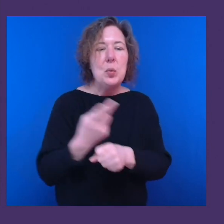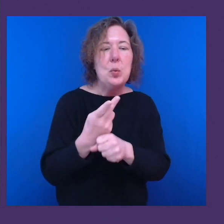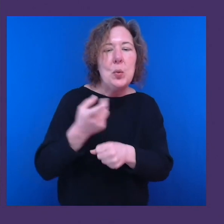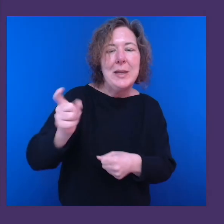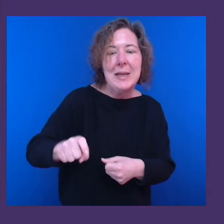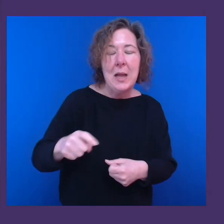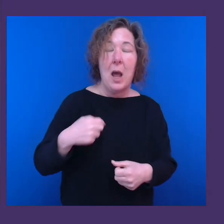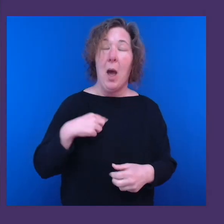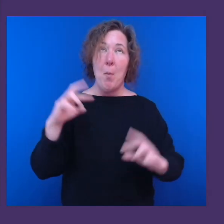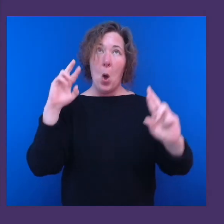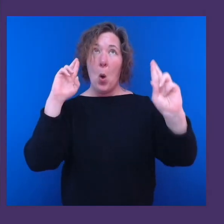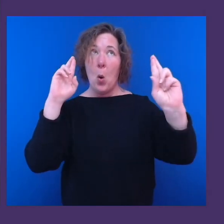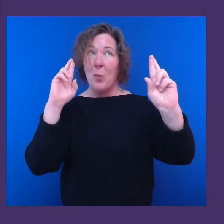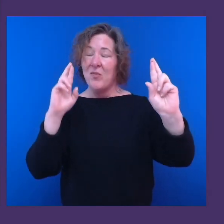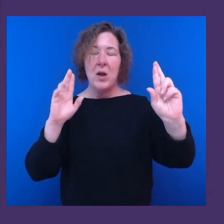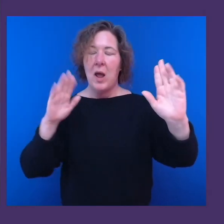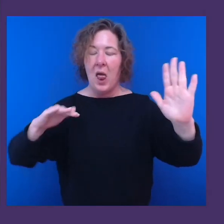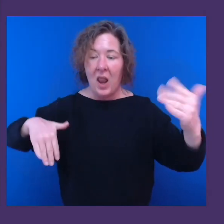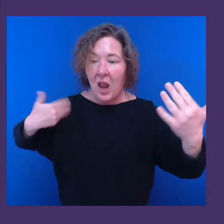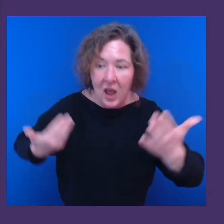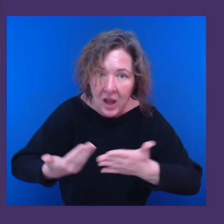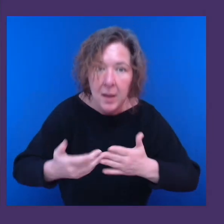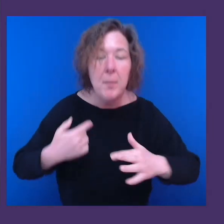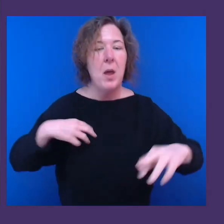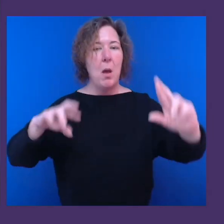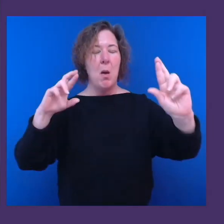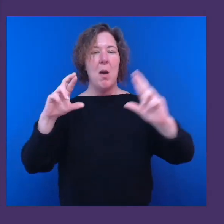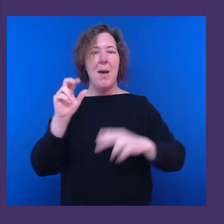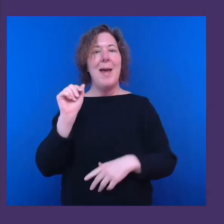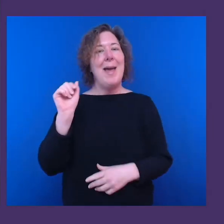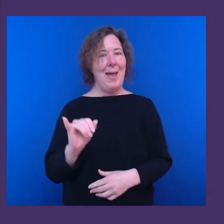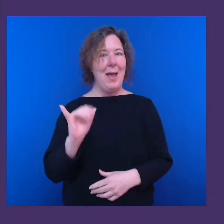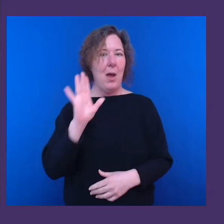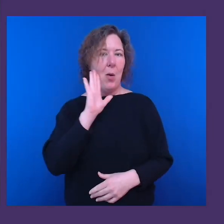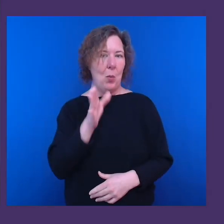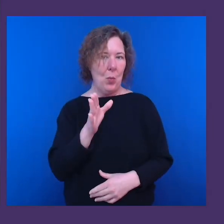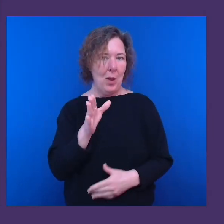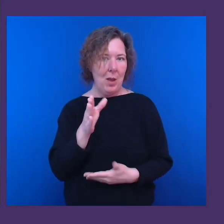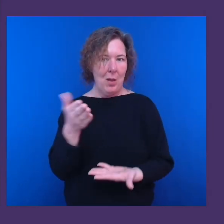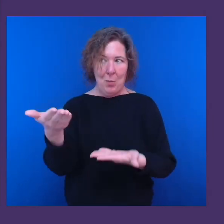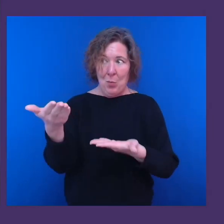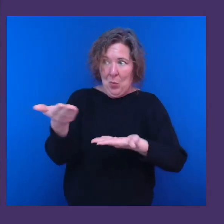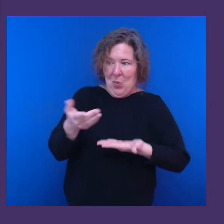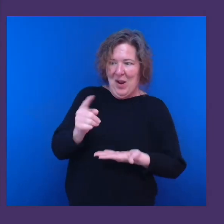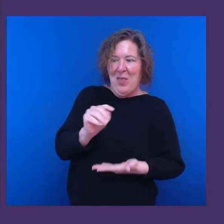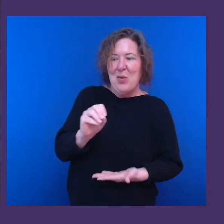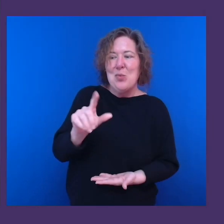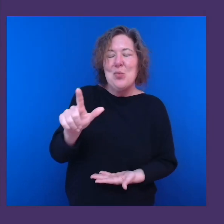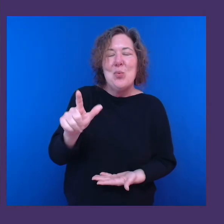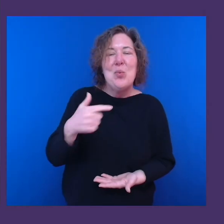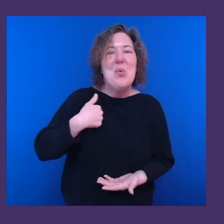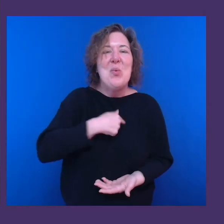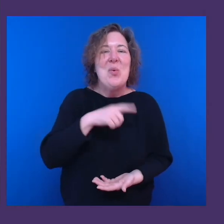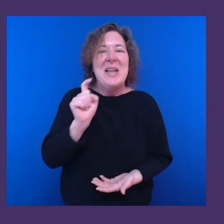yet, but I'm hopeful that AI will bring about the tooling that we need to foster